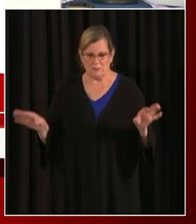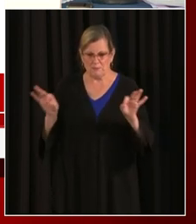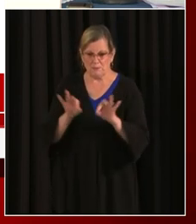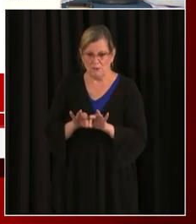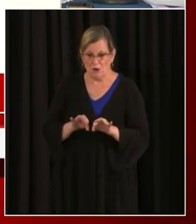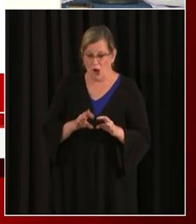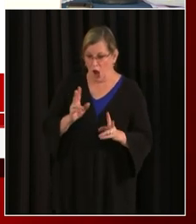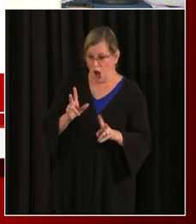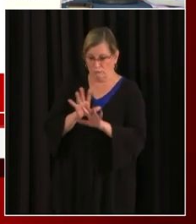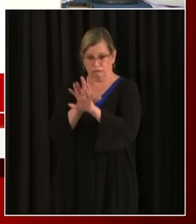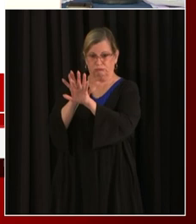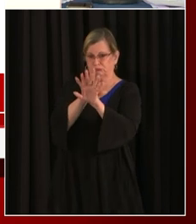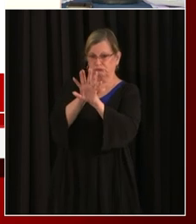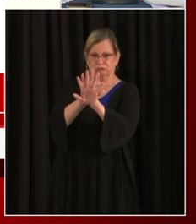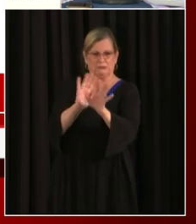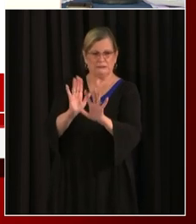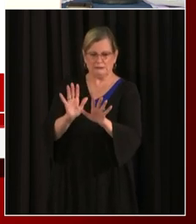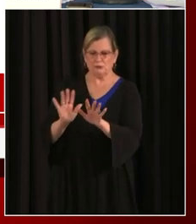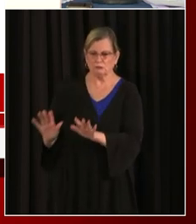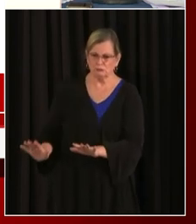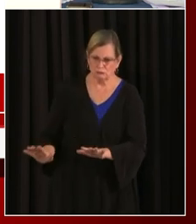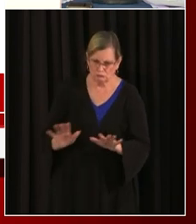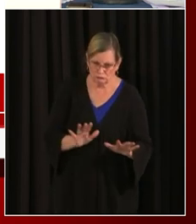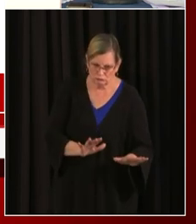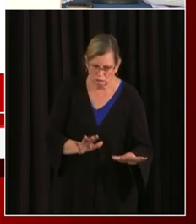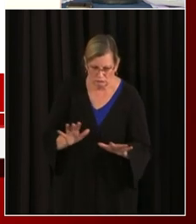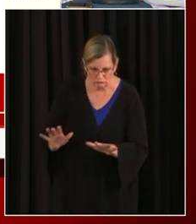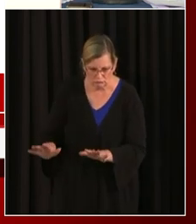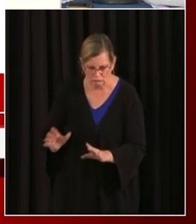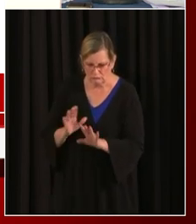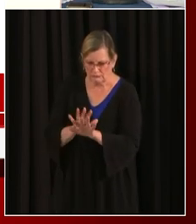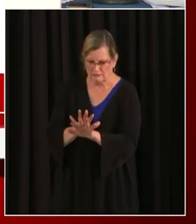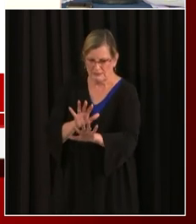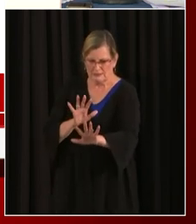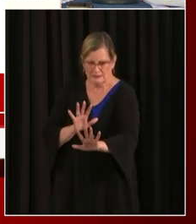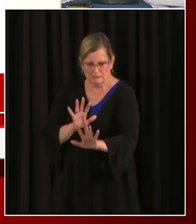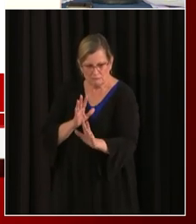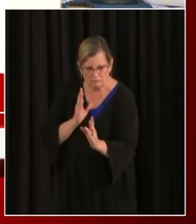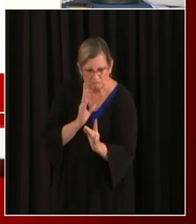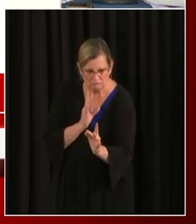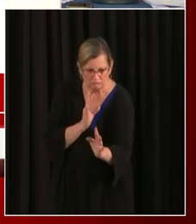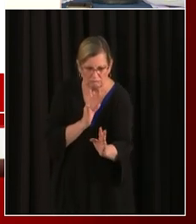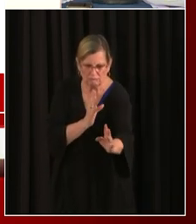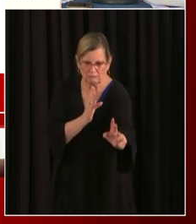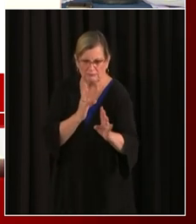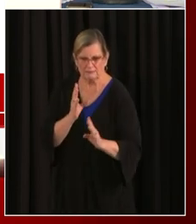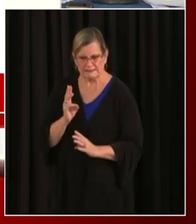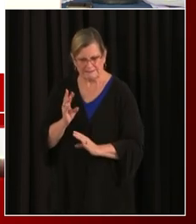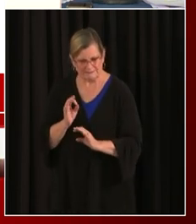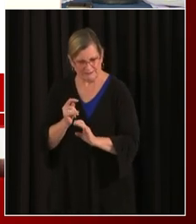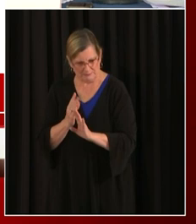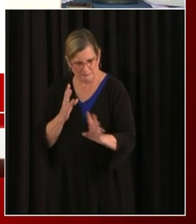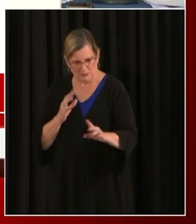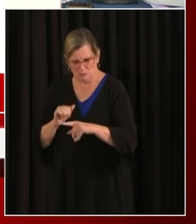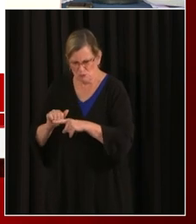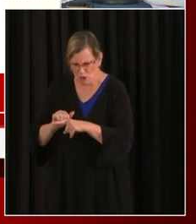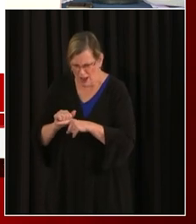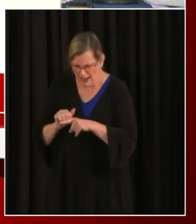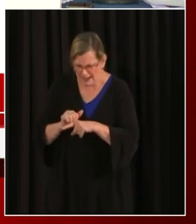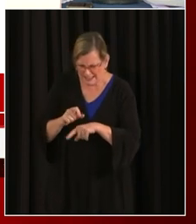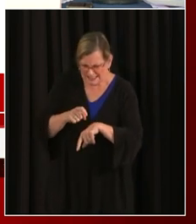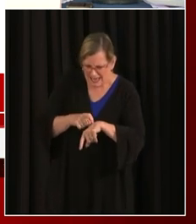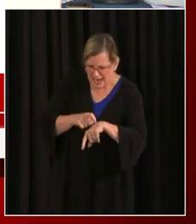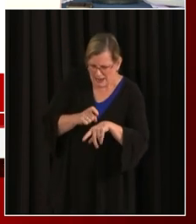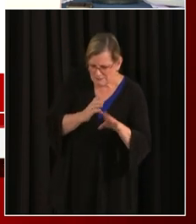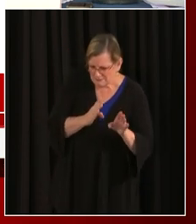need to be big enough to allow spacing, and as I mentioned, discourage the kind of congregation that can occur. Practice, practice, practice was a